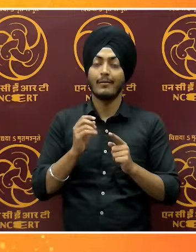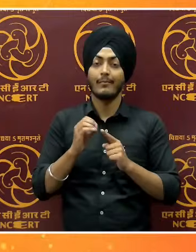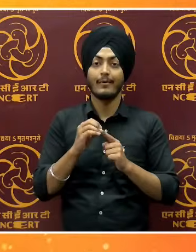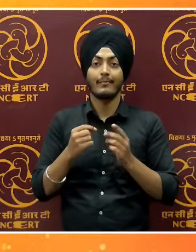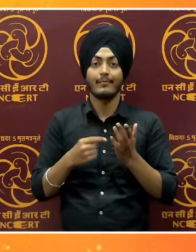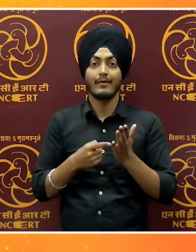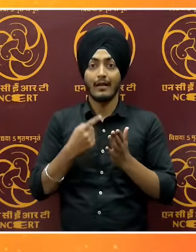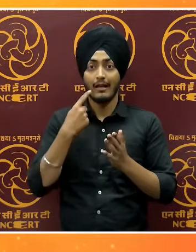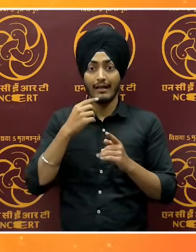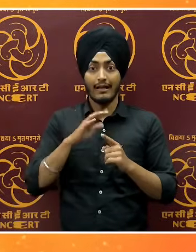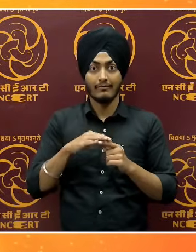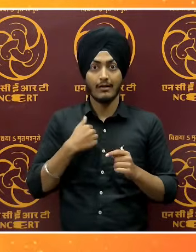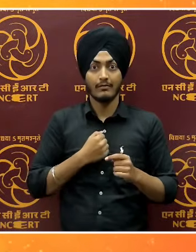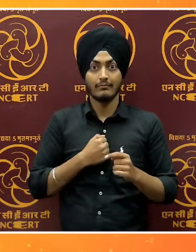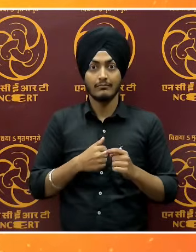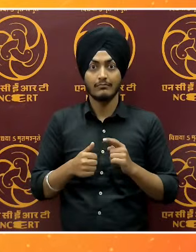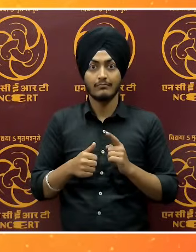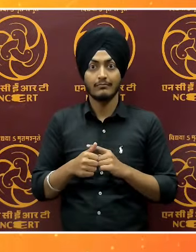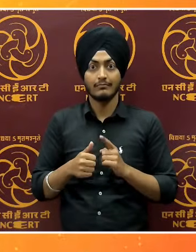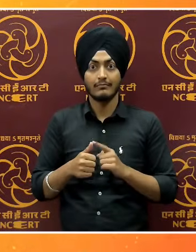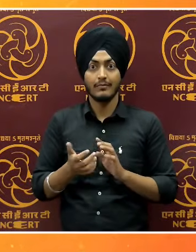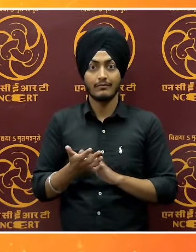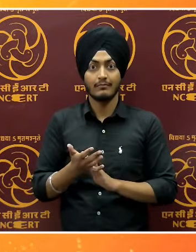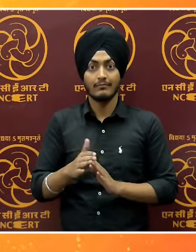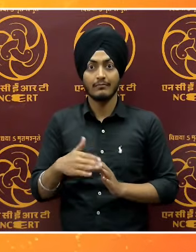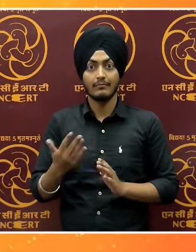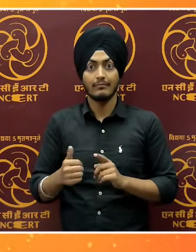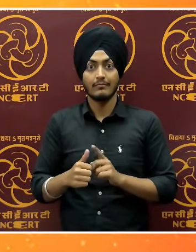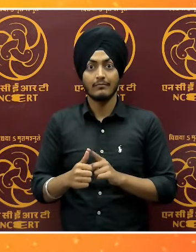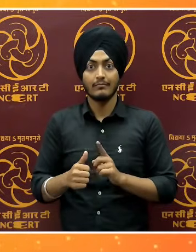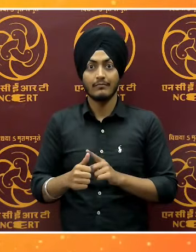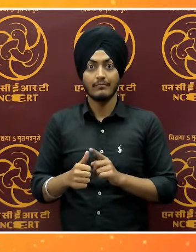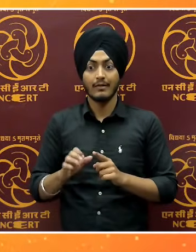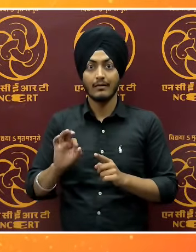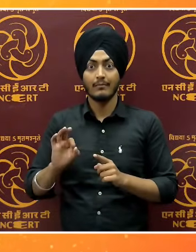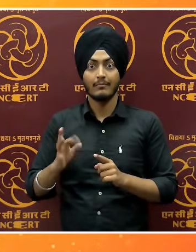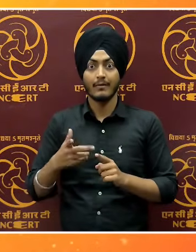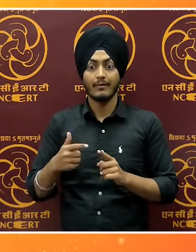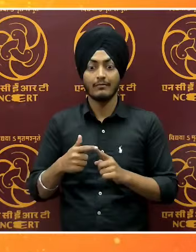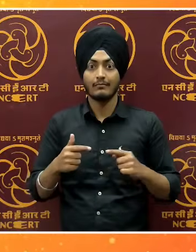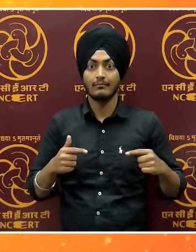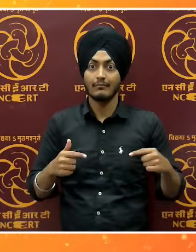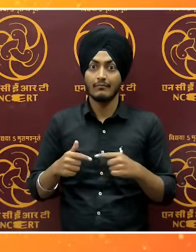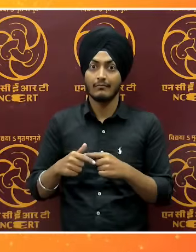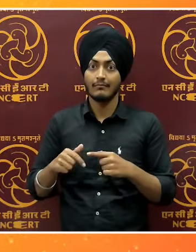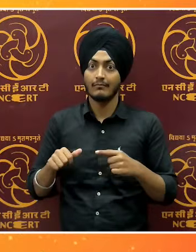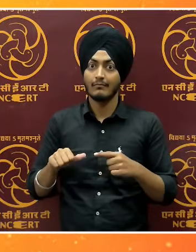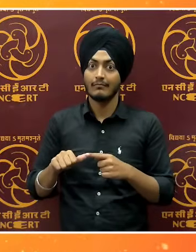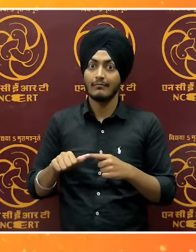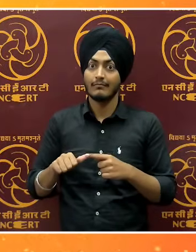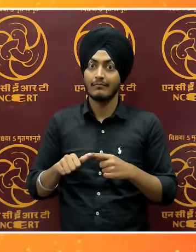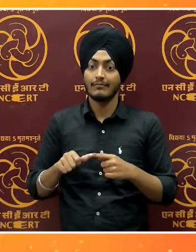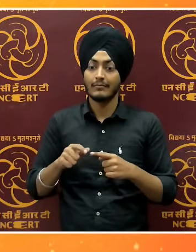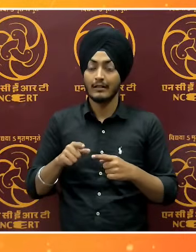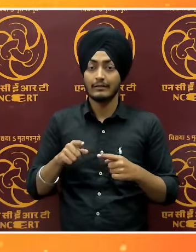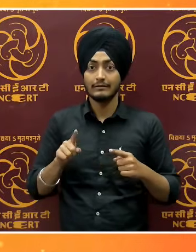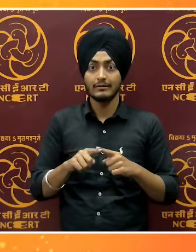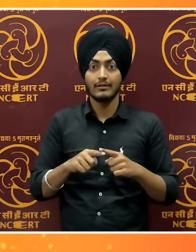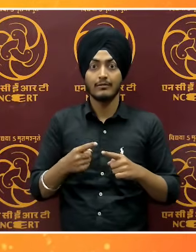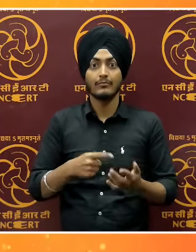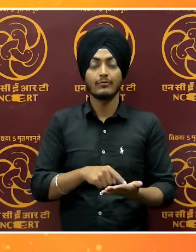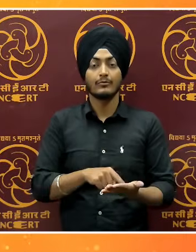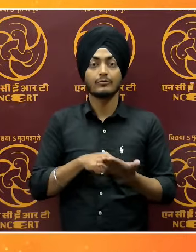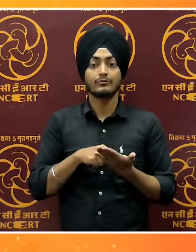the thumb of our right hand along the direction of the current, then the finger will shows the direction of the magnetic